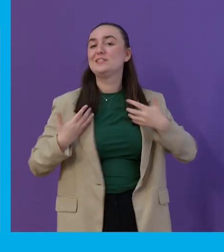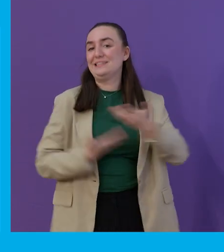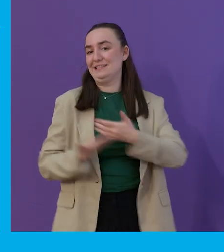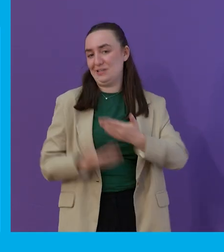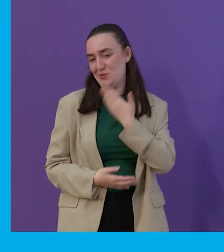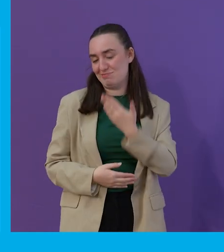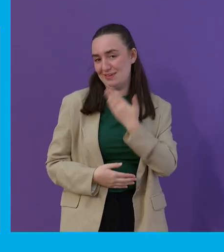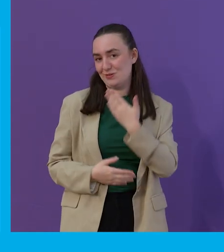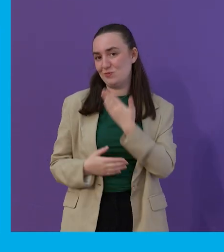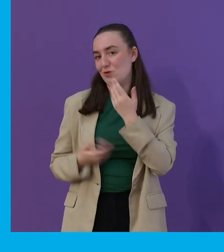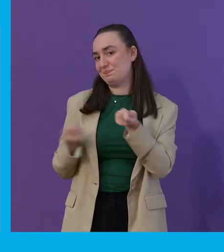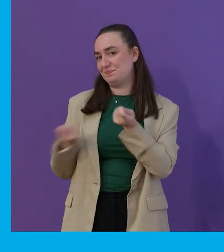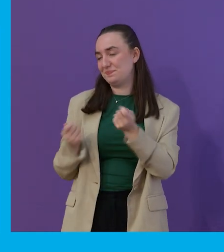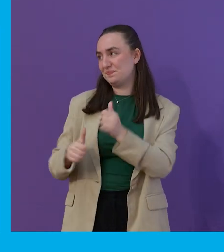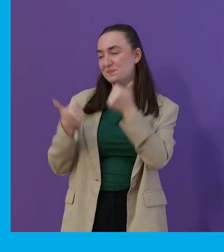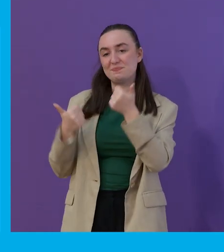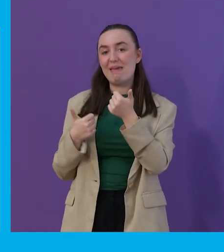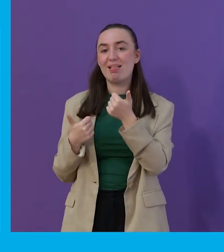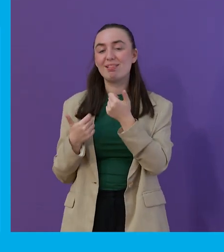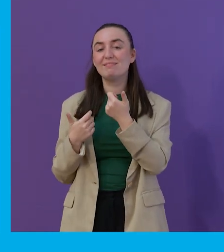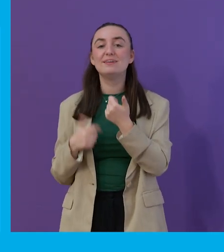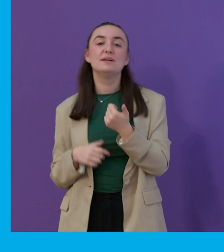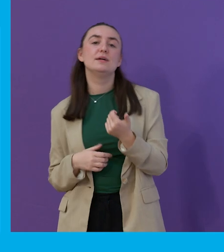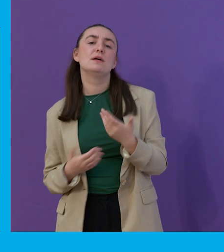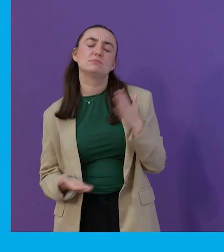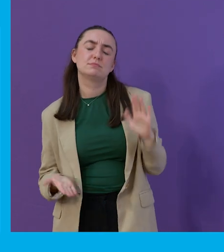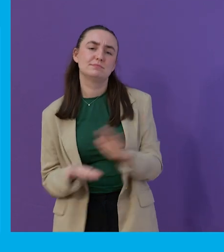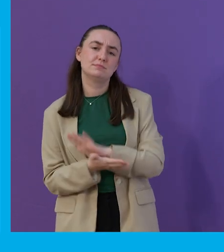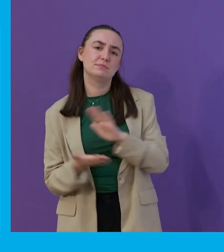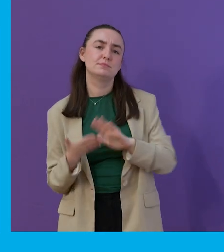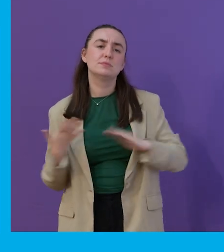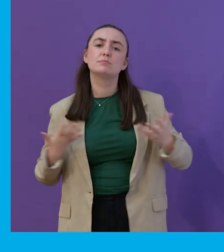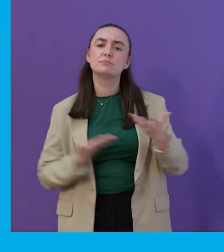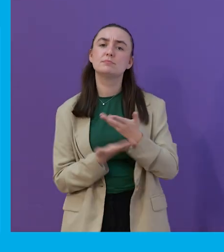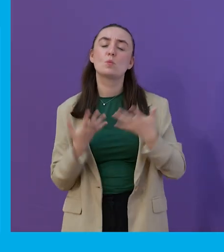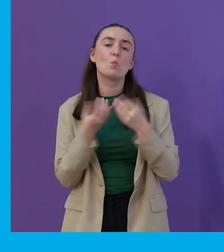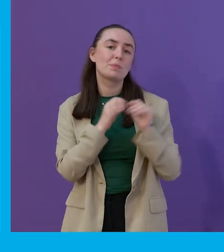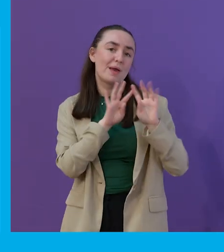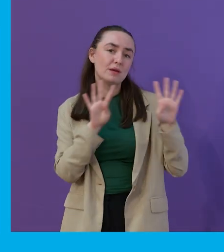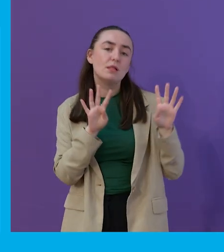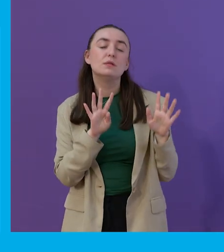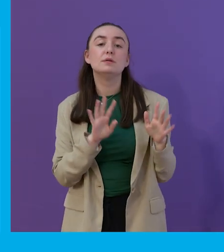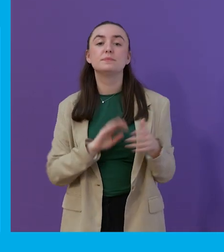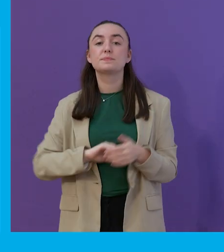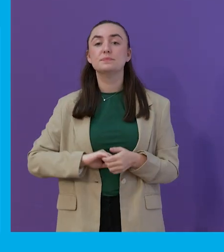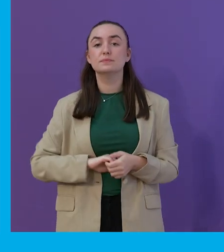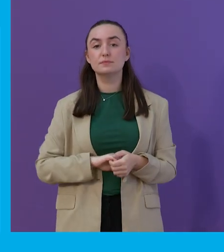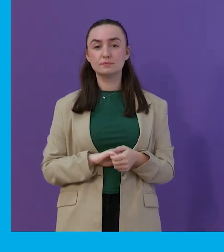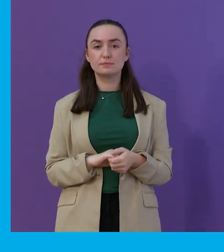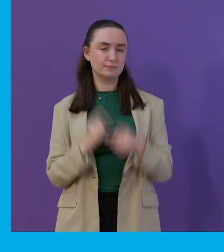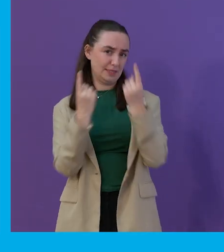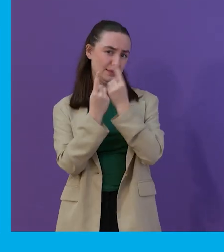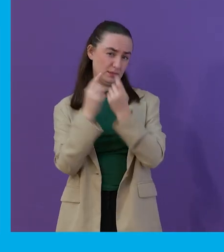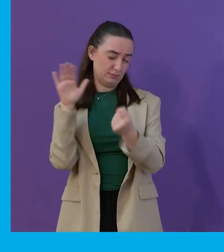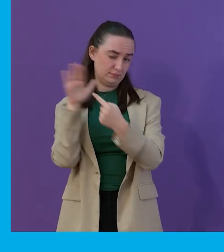for facilitating it so well. And I've really enjoyed listening to all of the panel. I think the things that stick out for me